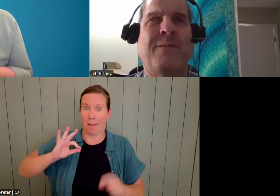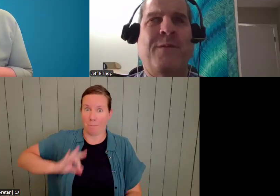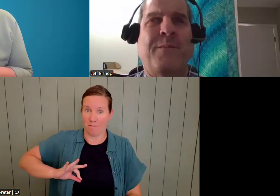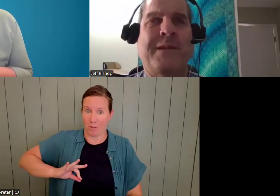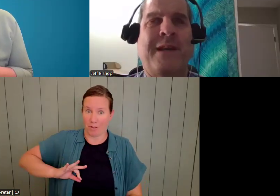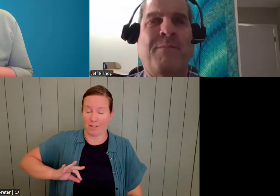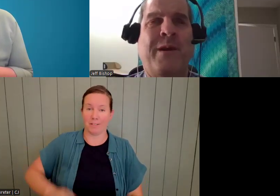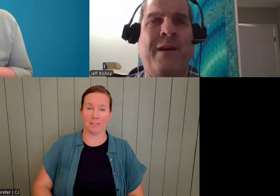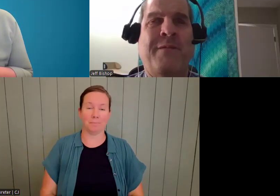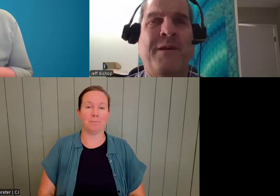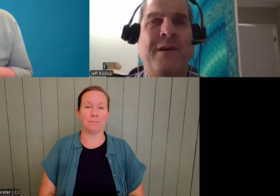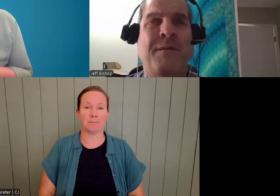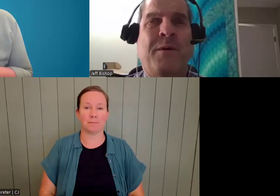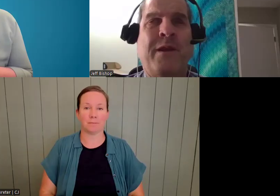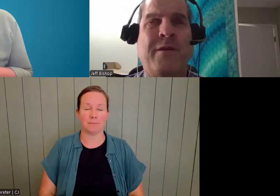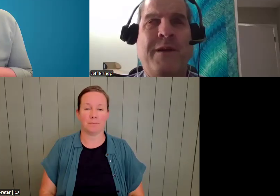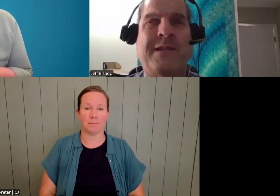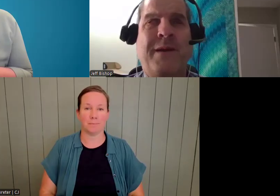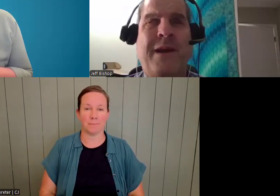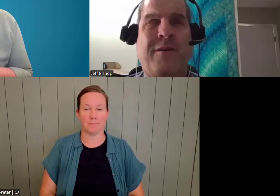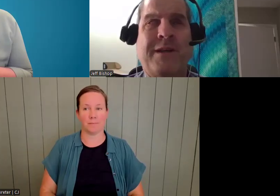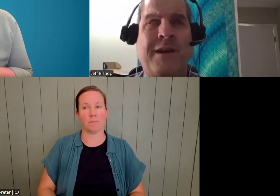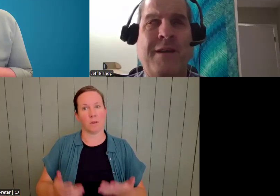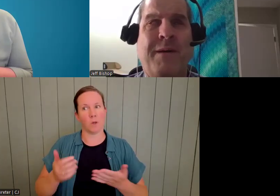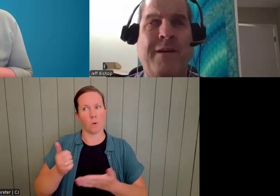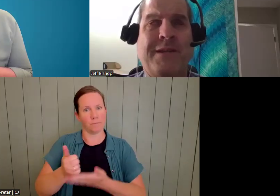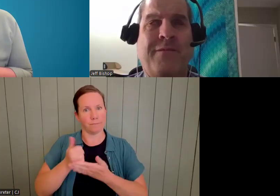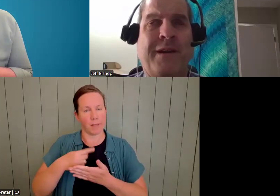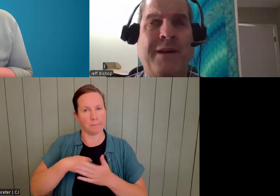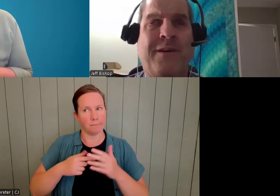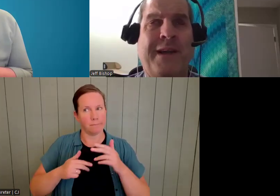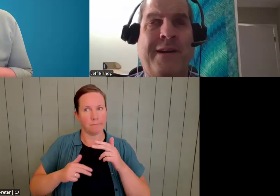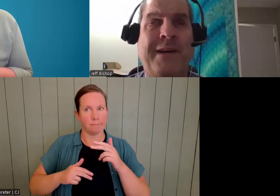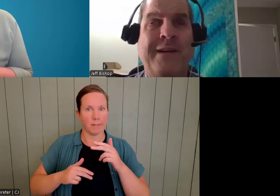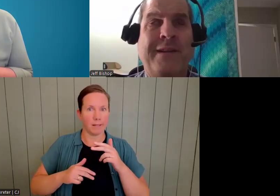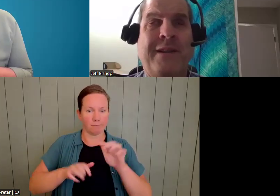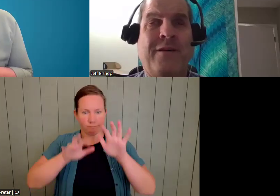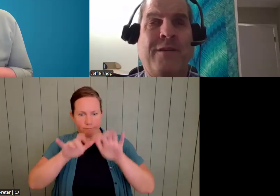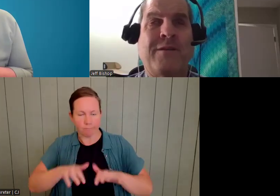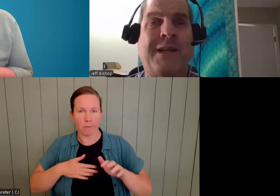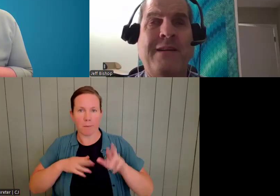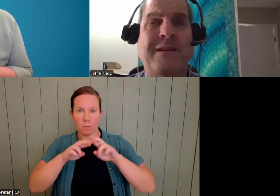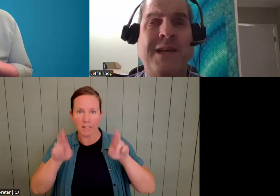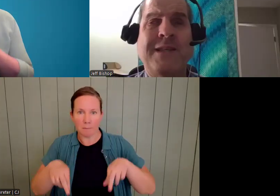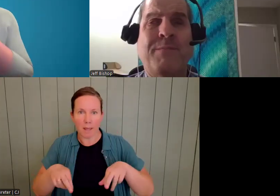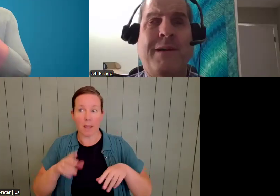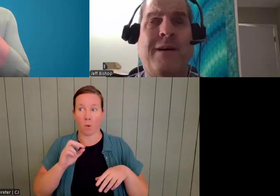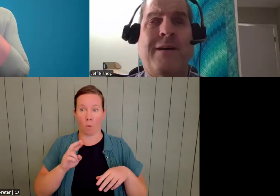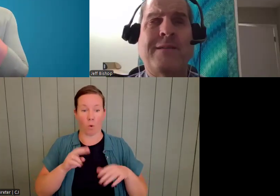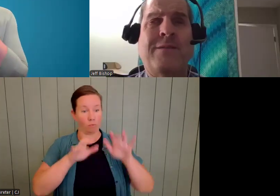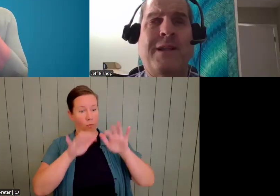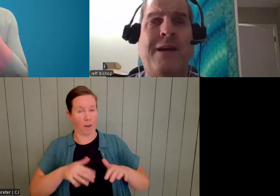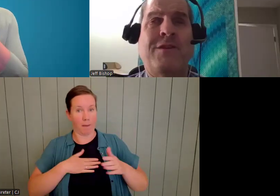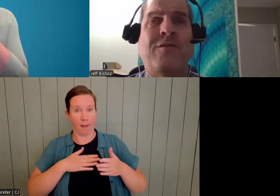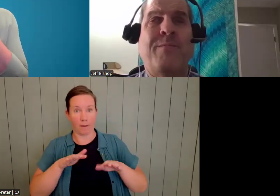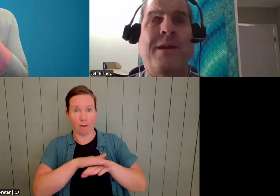it helpful from the standpoint of building your resume or talking about yourself in a cover letter, those types of things, but it